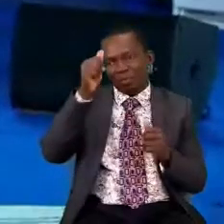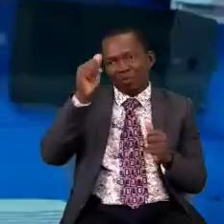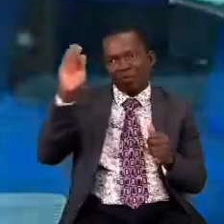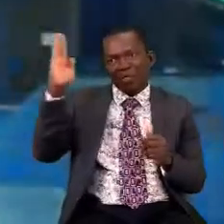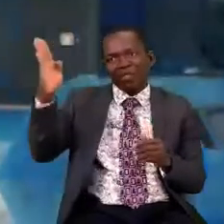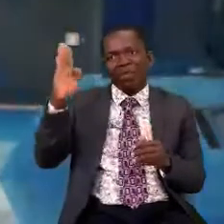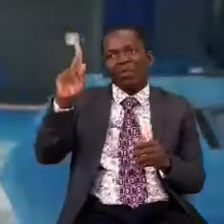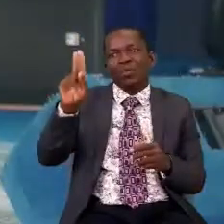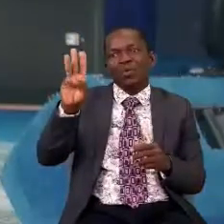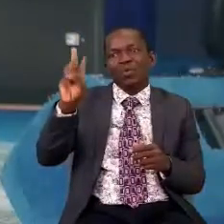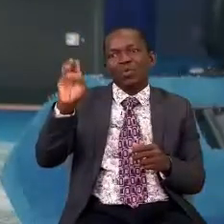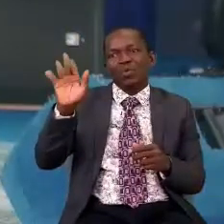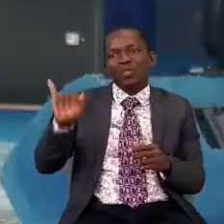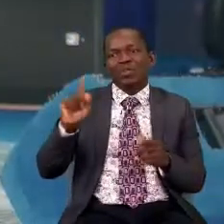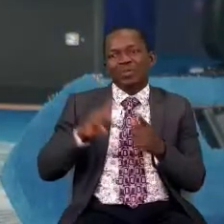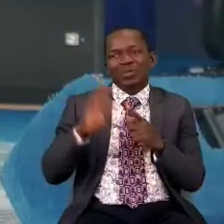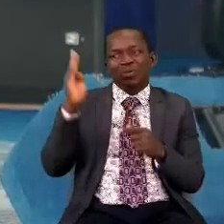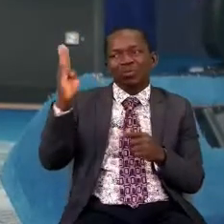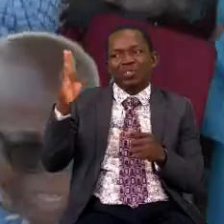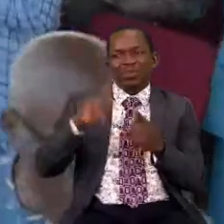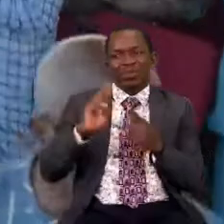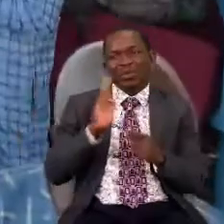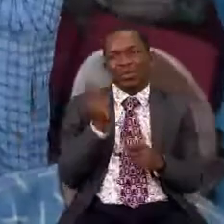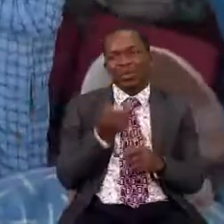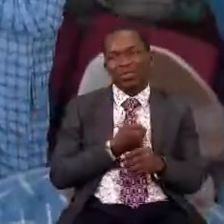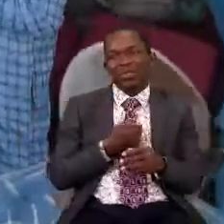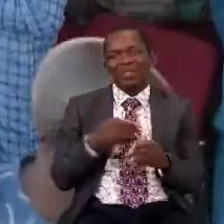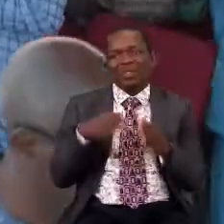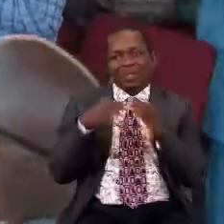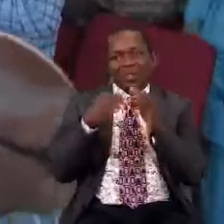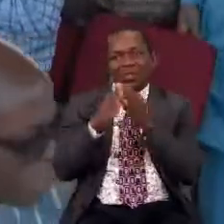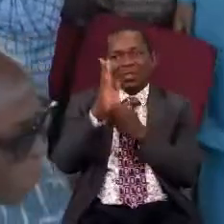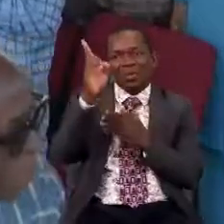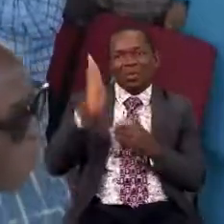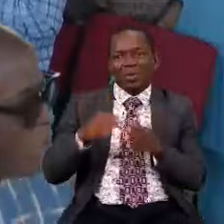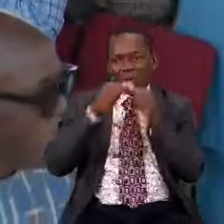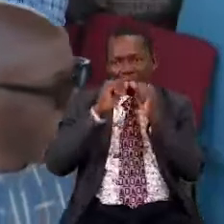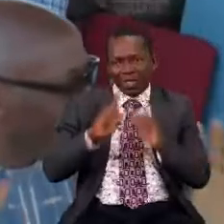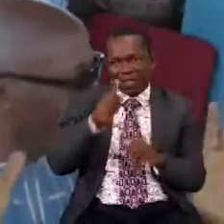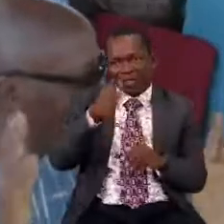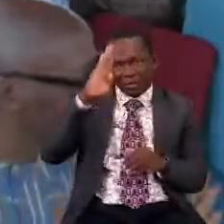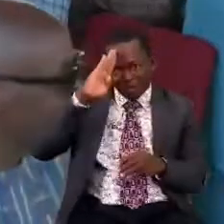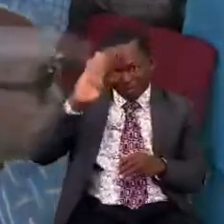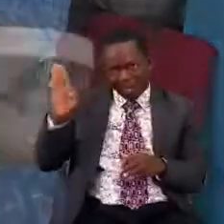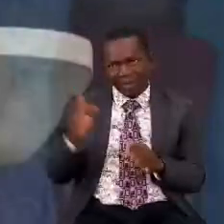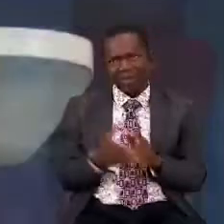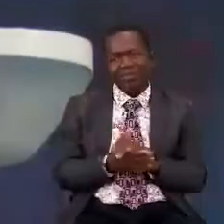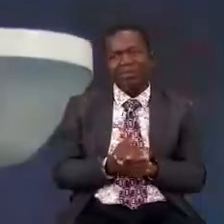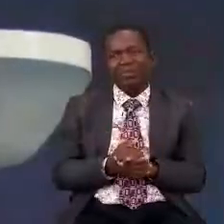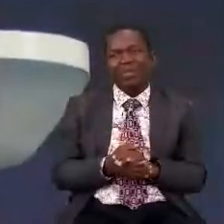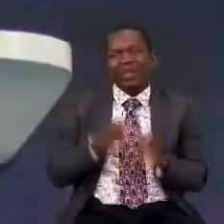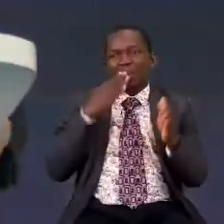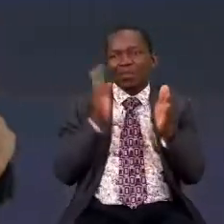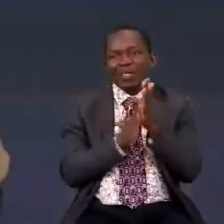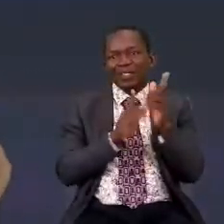Thank you. Thank you very much. Praise the Lord. Good morning, everyone. The